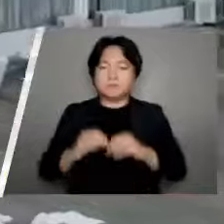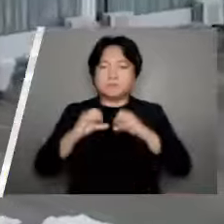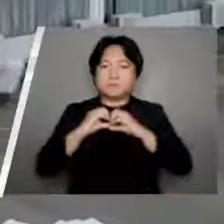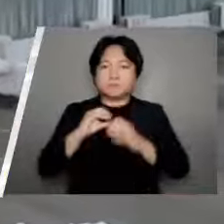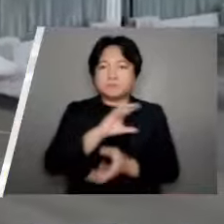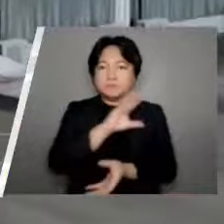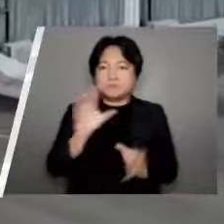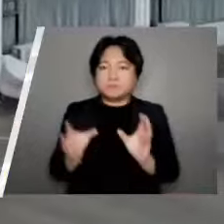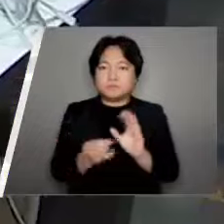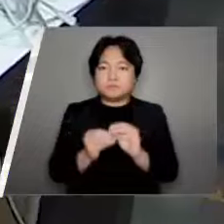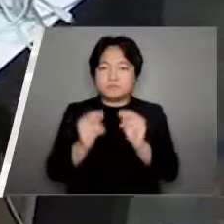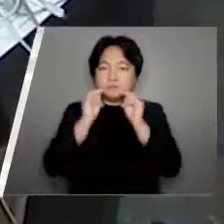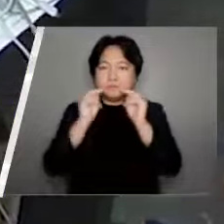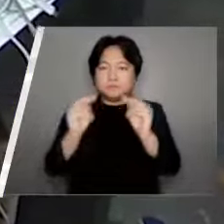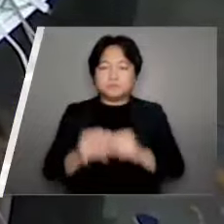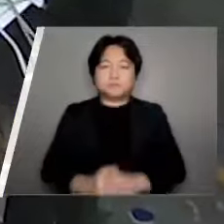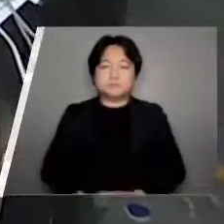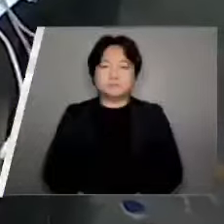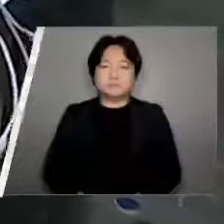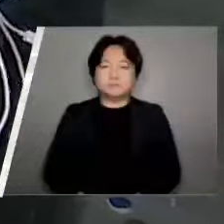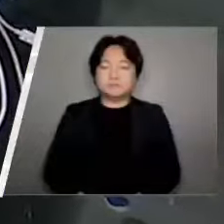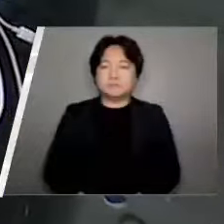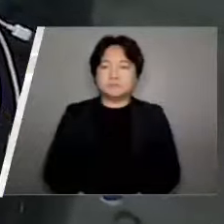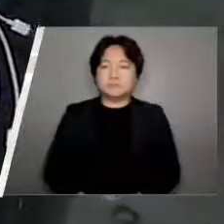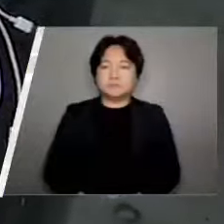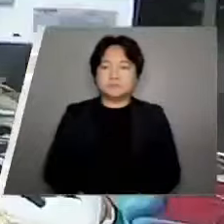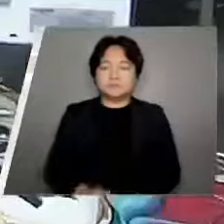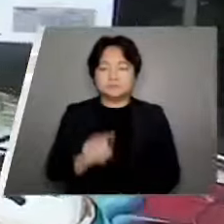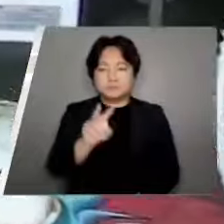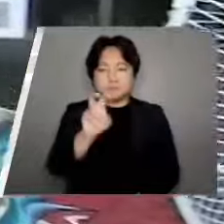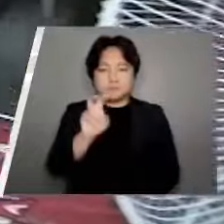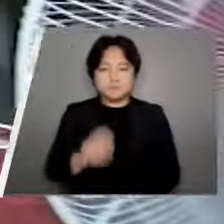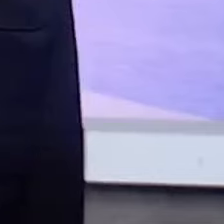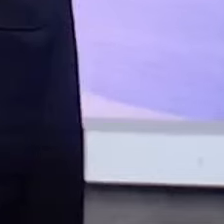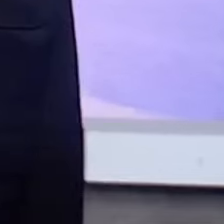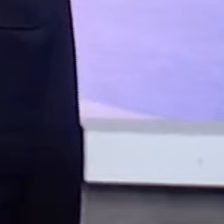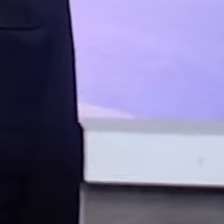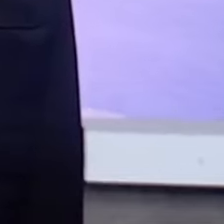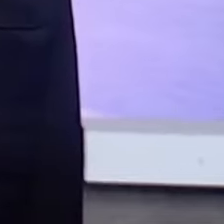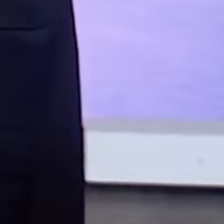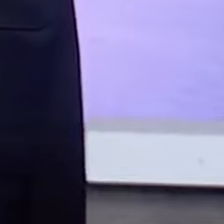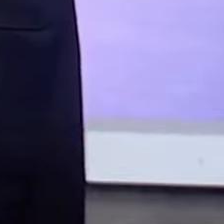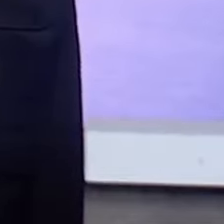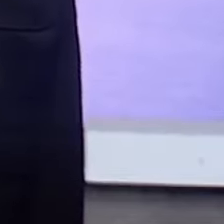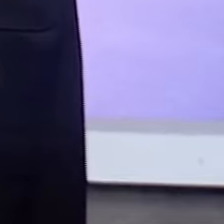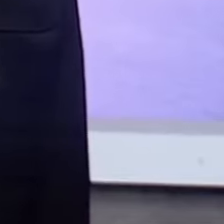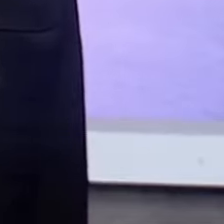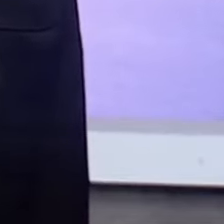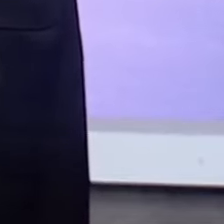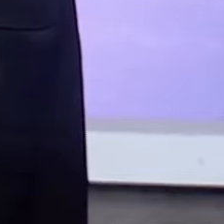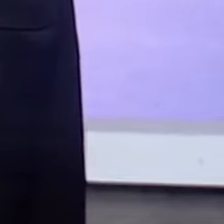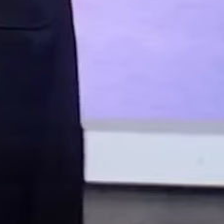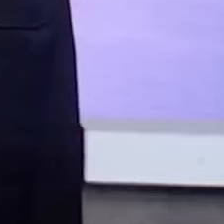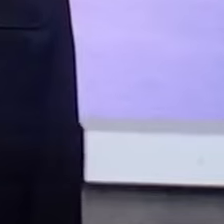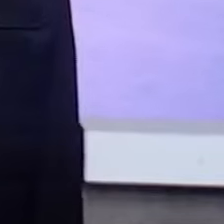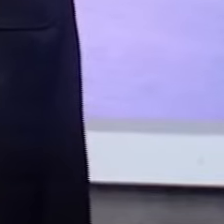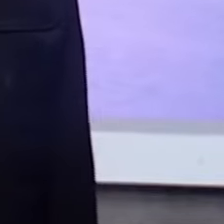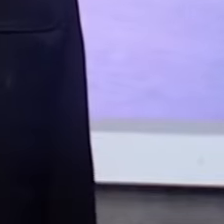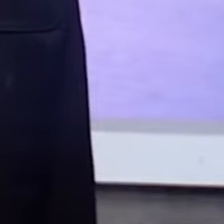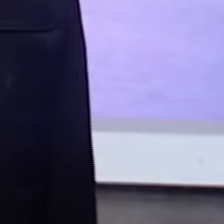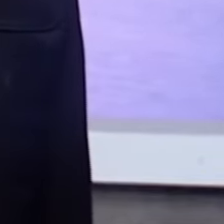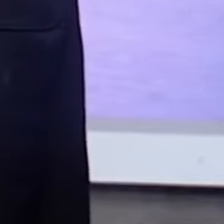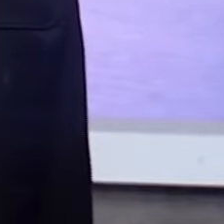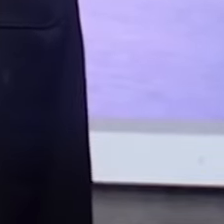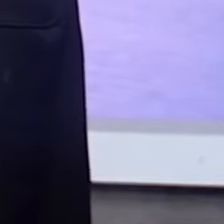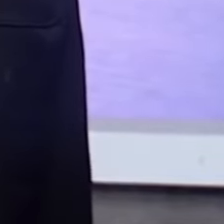News, Tina Panganiban Perez, ang inyong saksi. Mga kapuso, sama-sama tayong maging